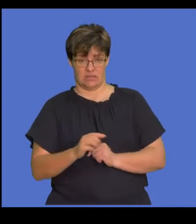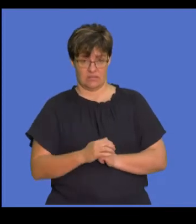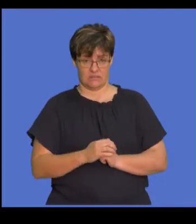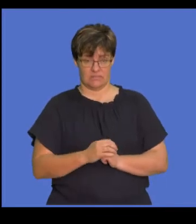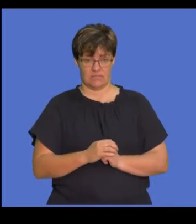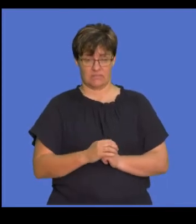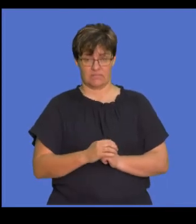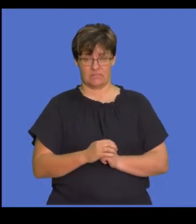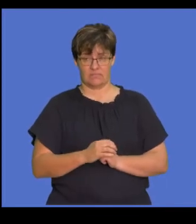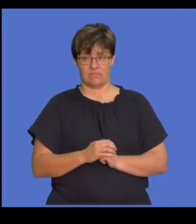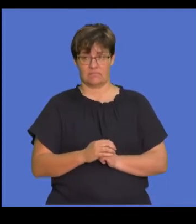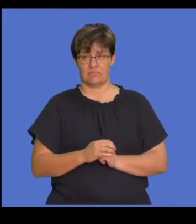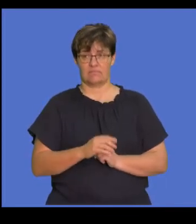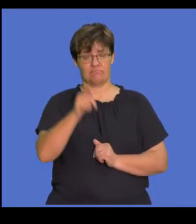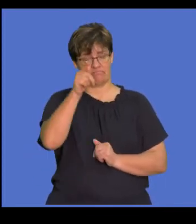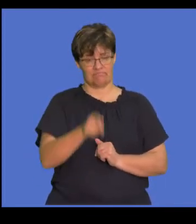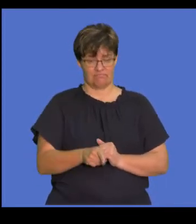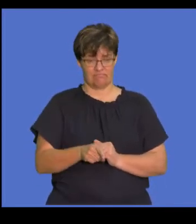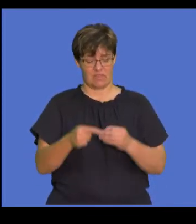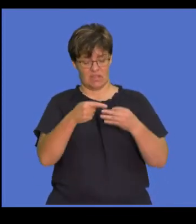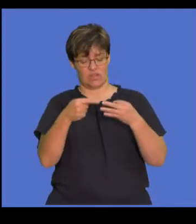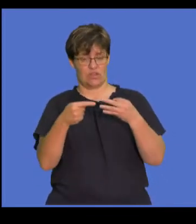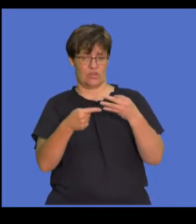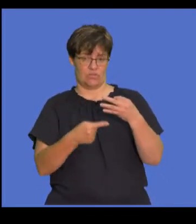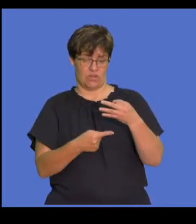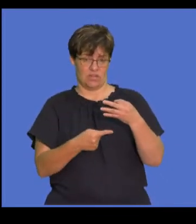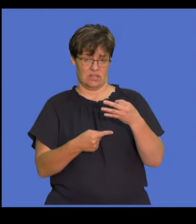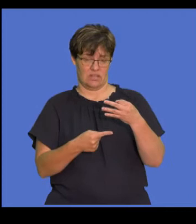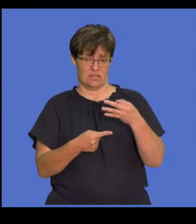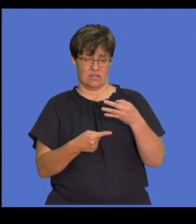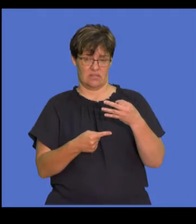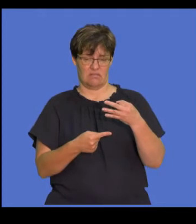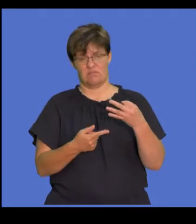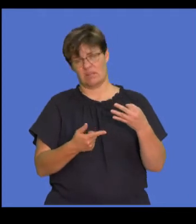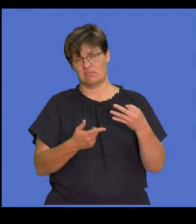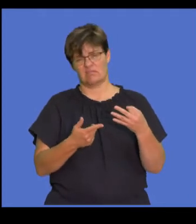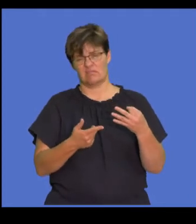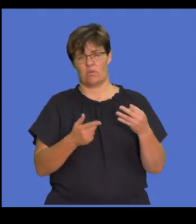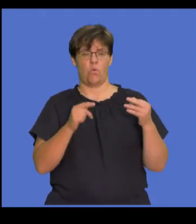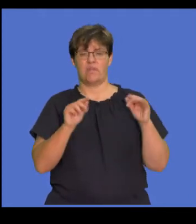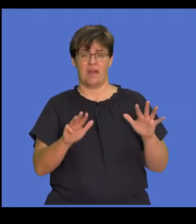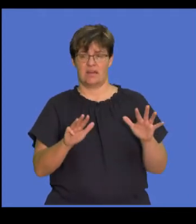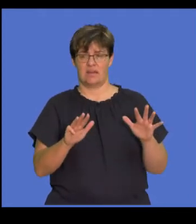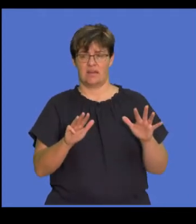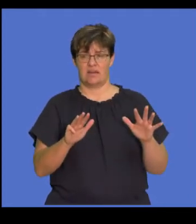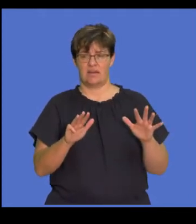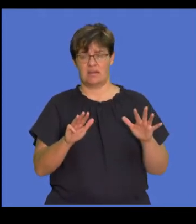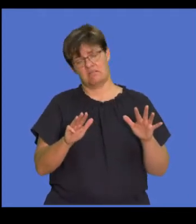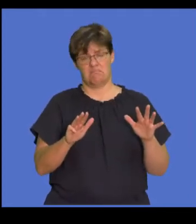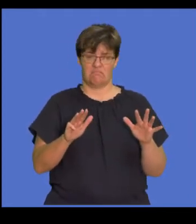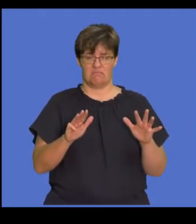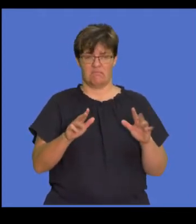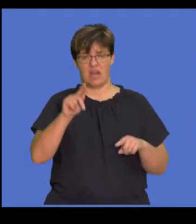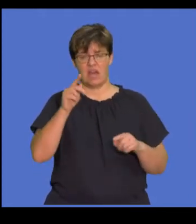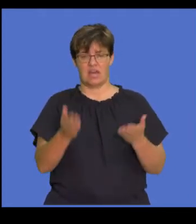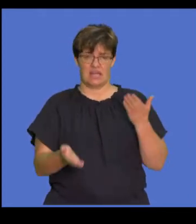1. And those will then be the 3, not really the 3, but the 9, if I